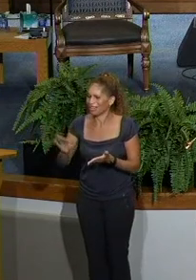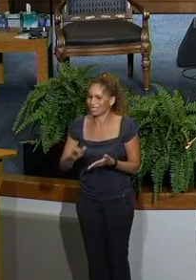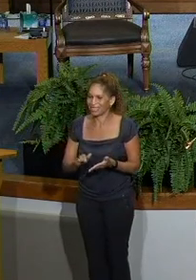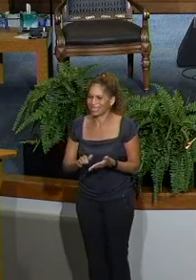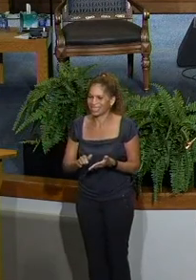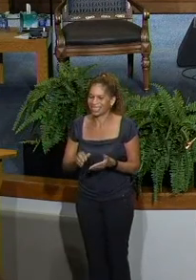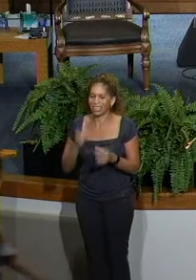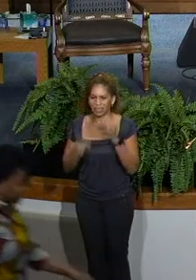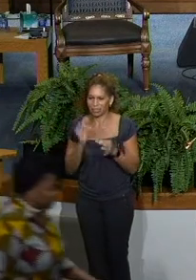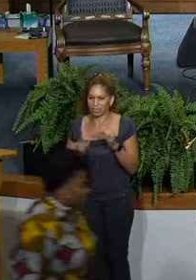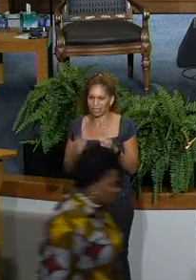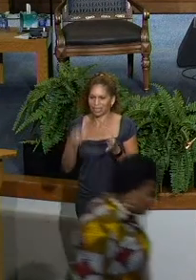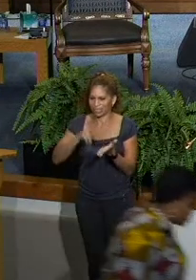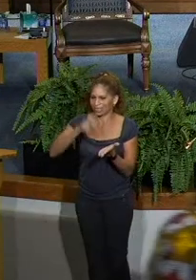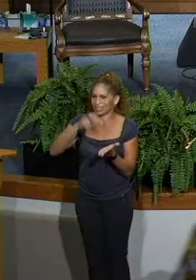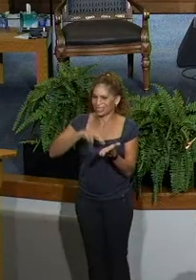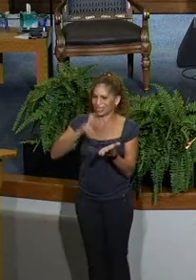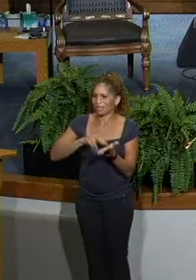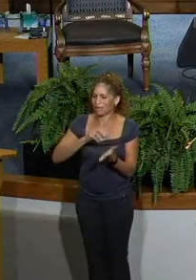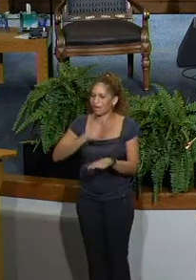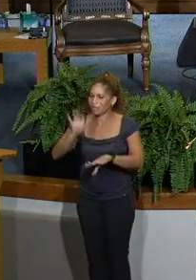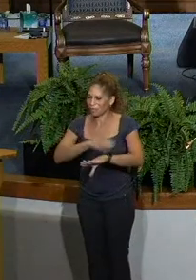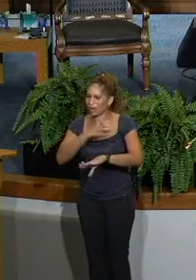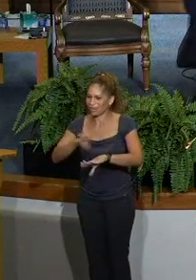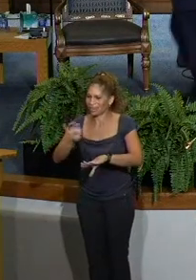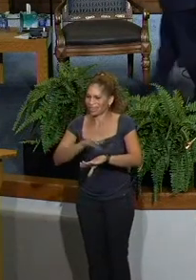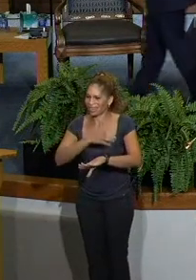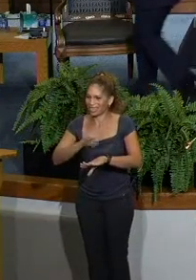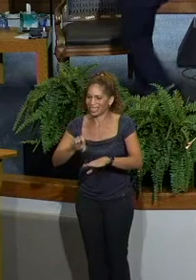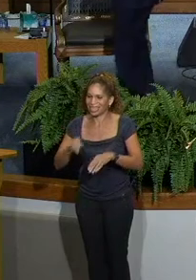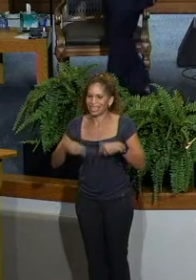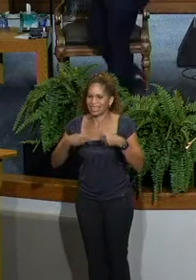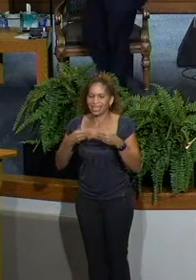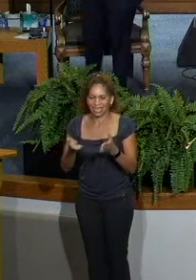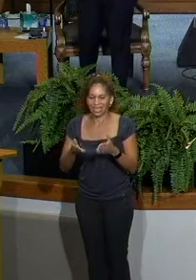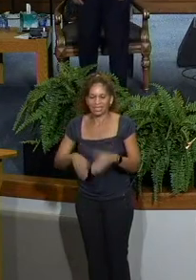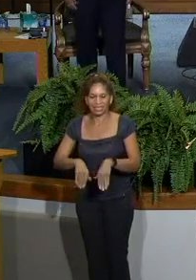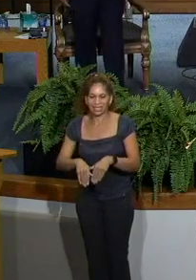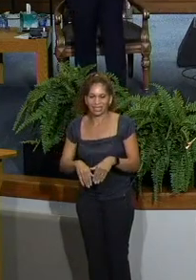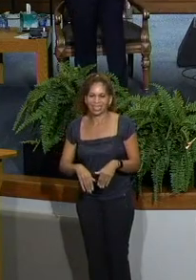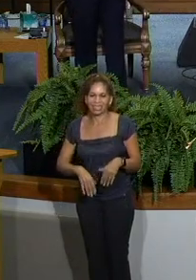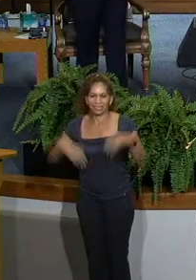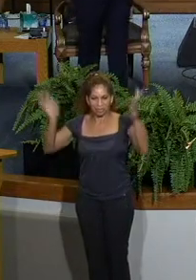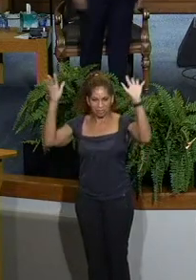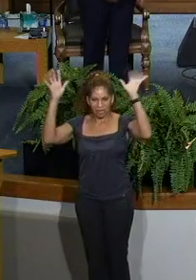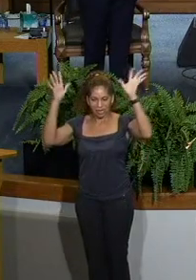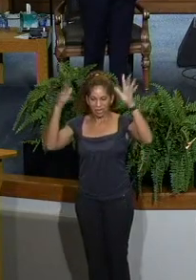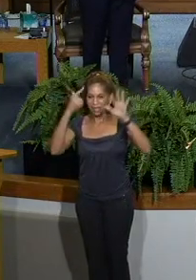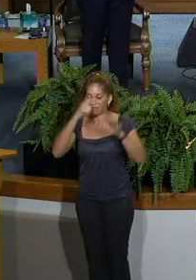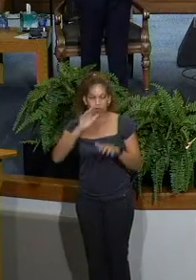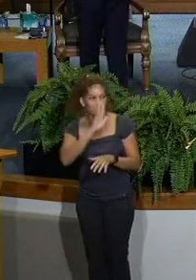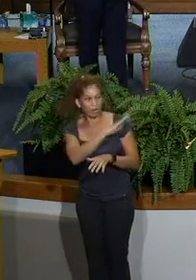Justice Jump Off Choir. Let's give it up for your pastor, amen.